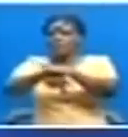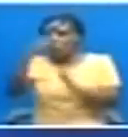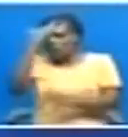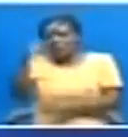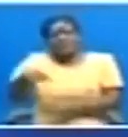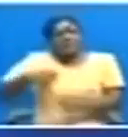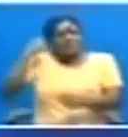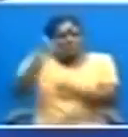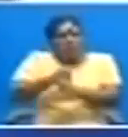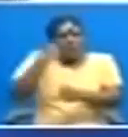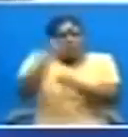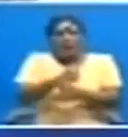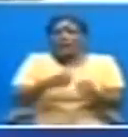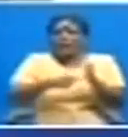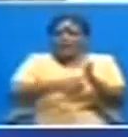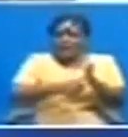very hardworking,